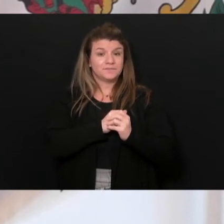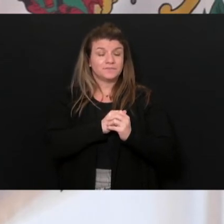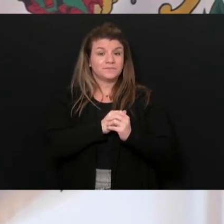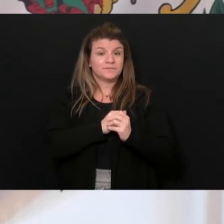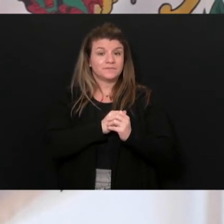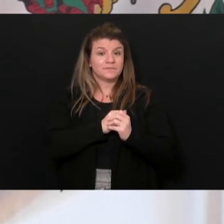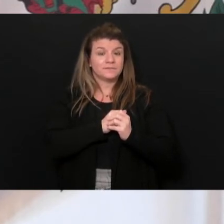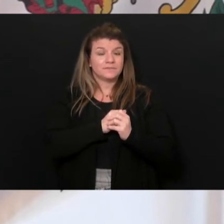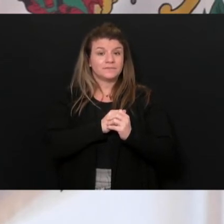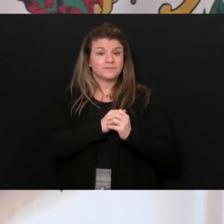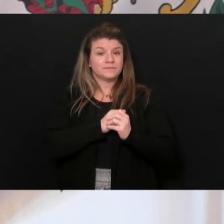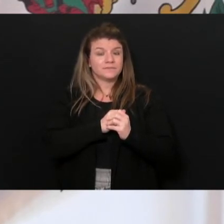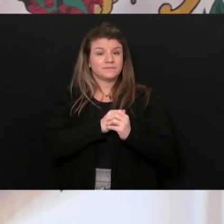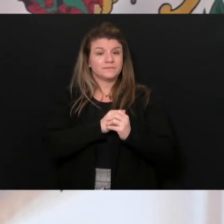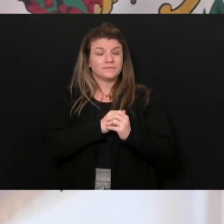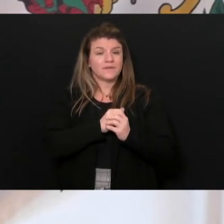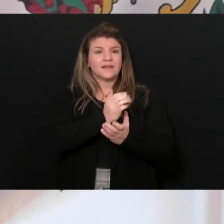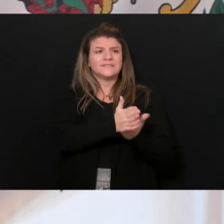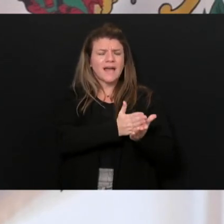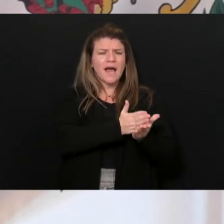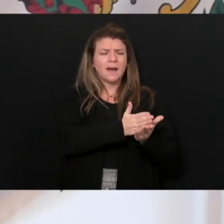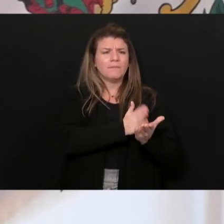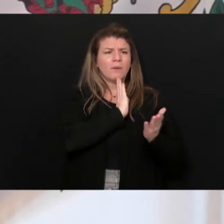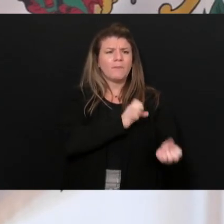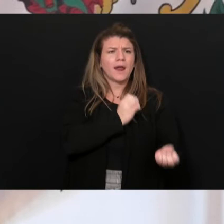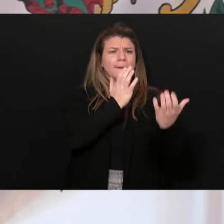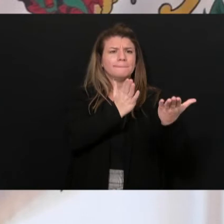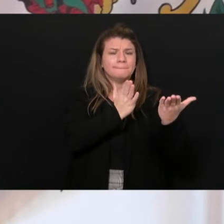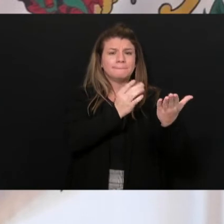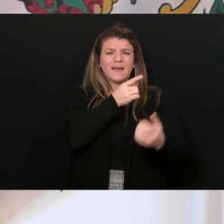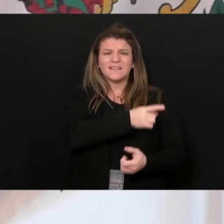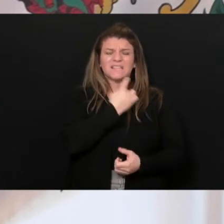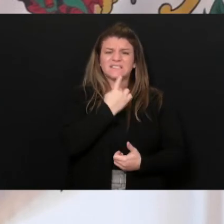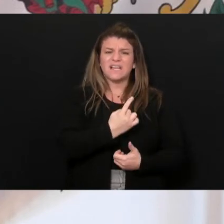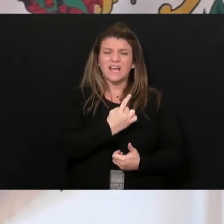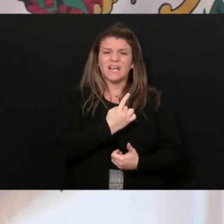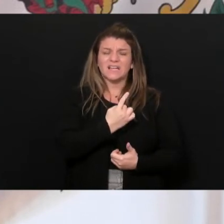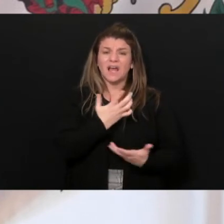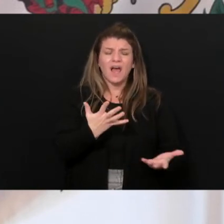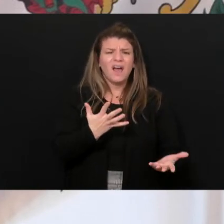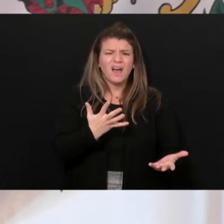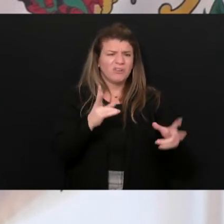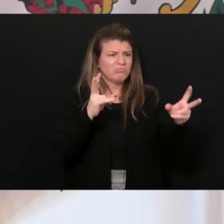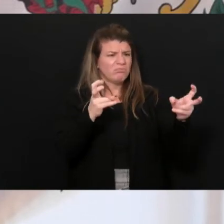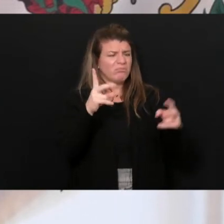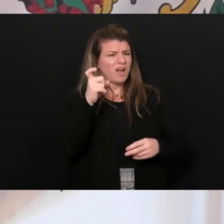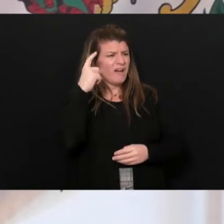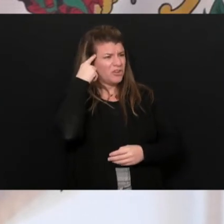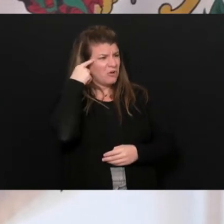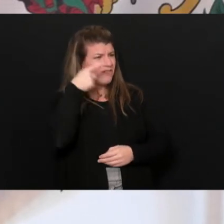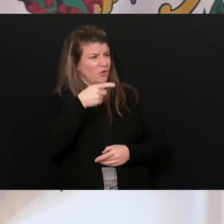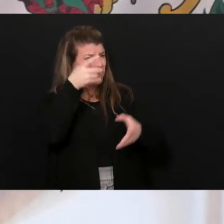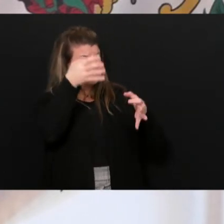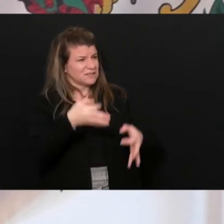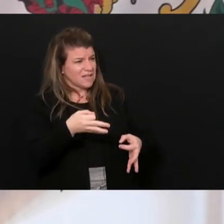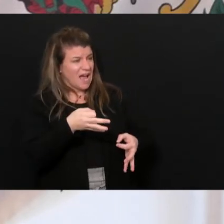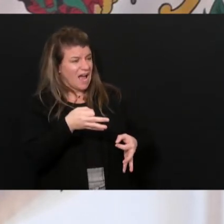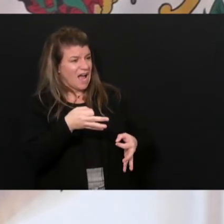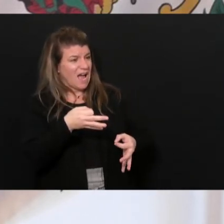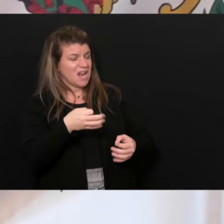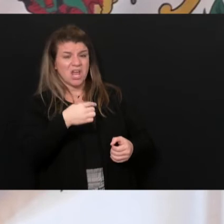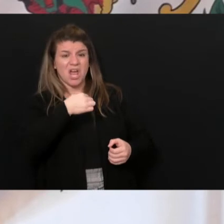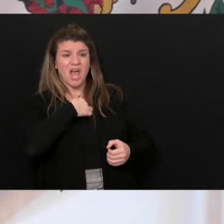some people brought up the issue, says, well, Governor, if you can decide, for us to